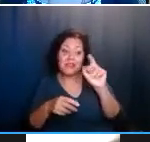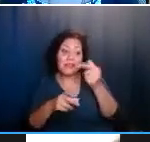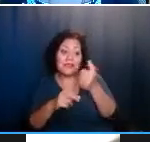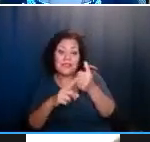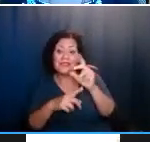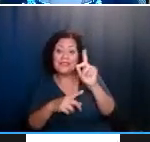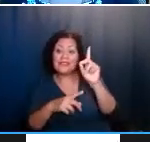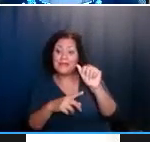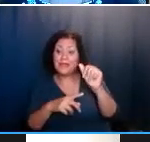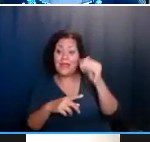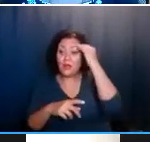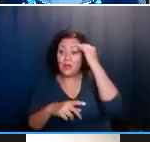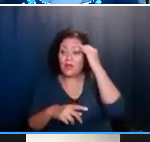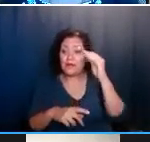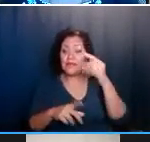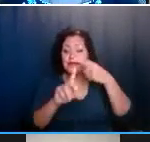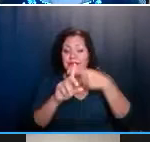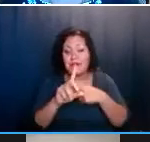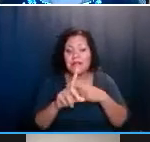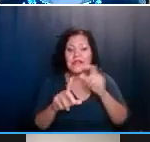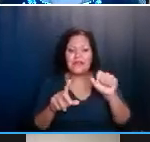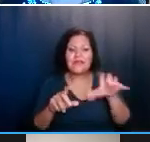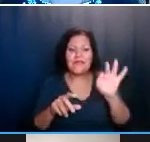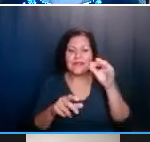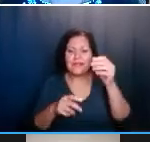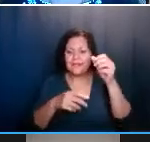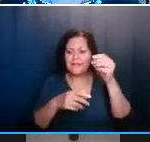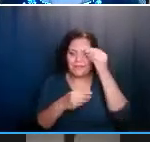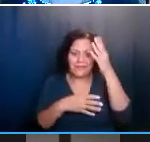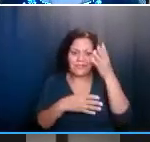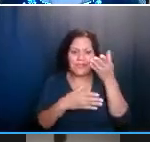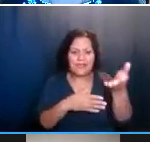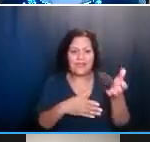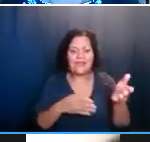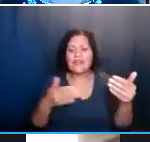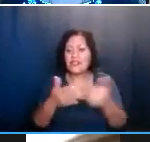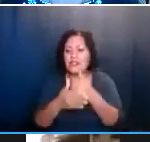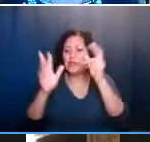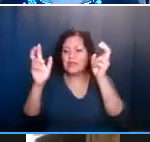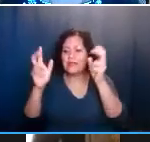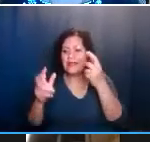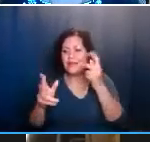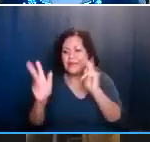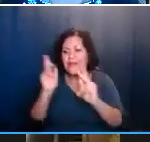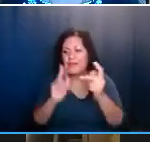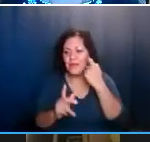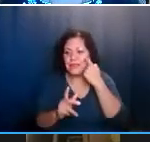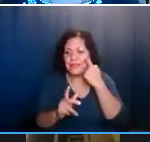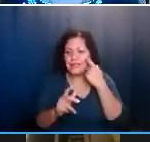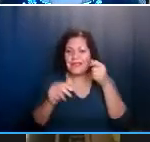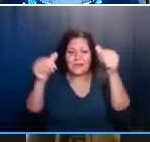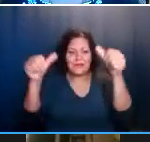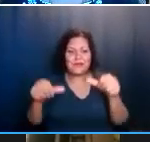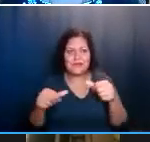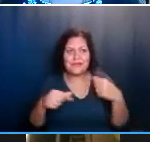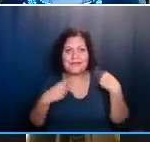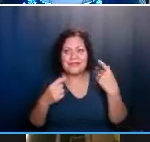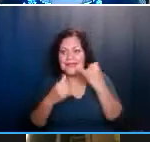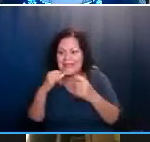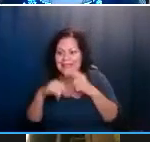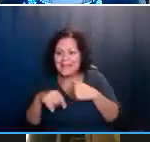here. Here's the new topics that people have just posted recently since the last time I checked.